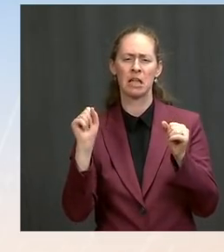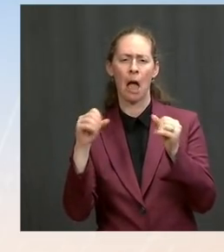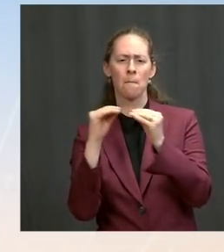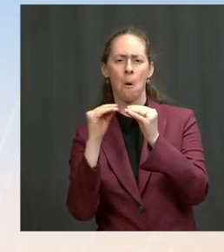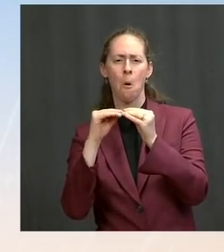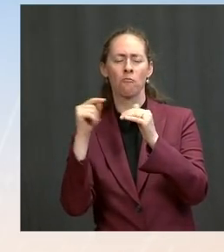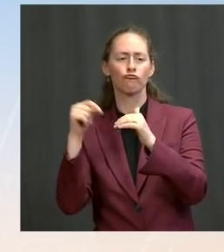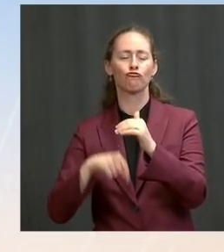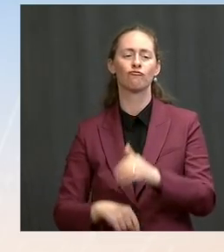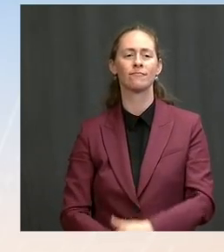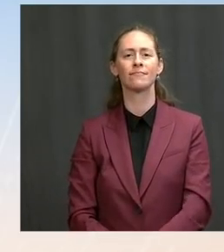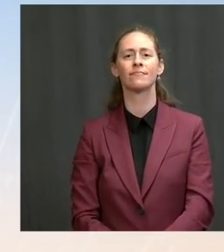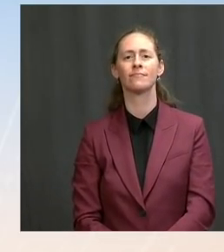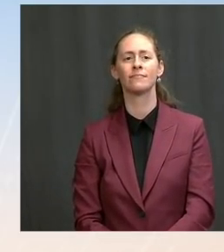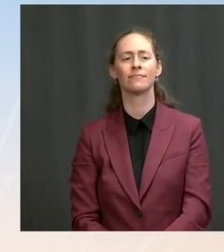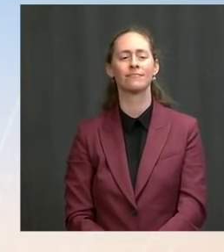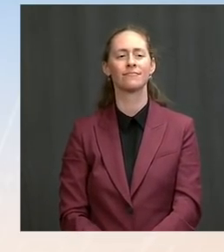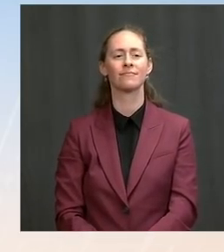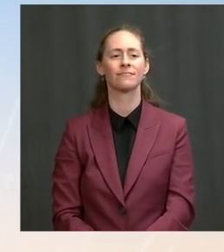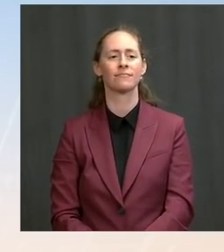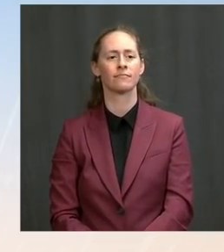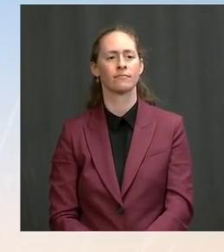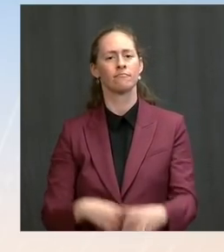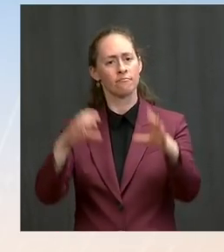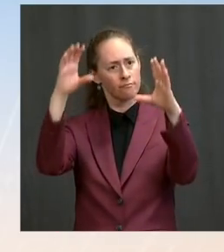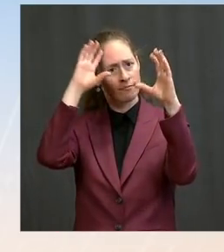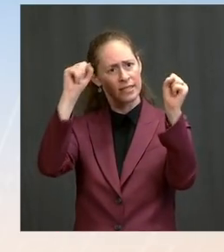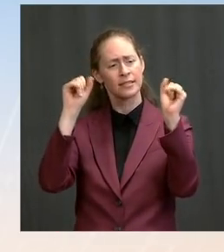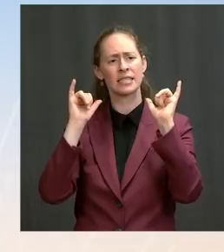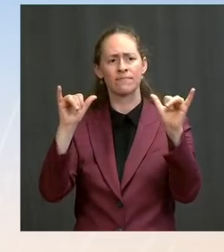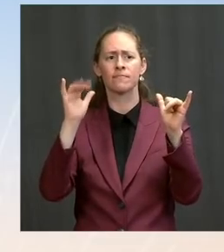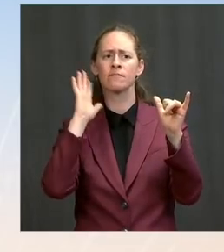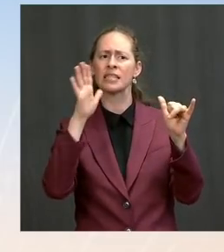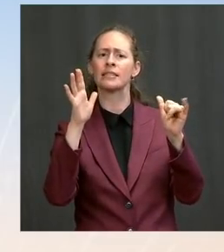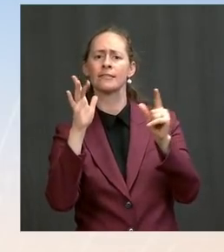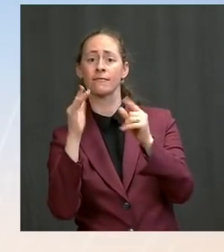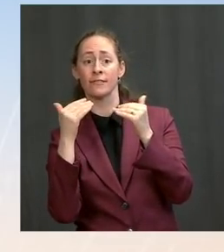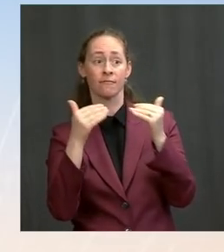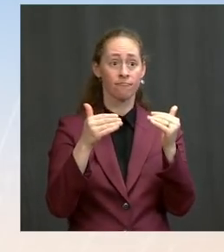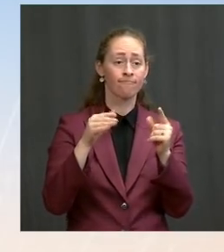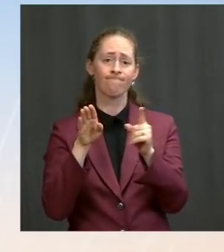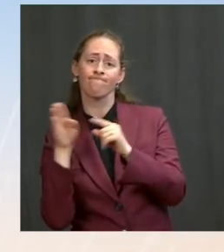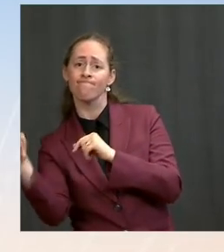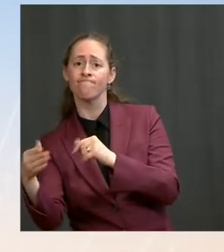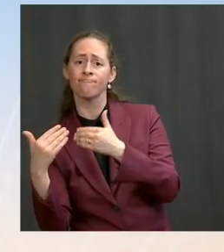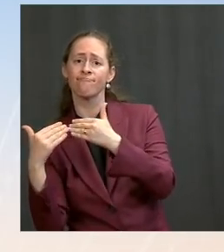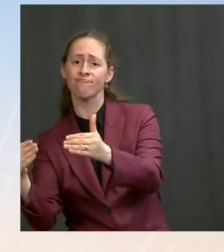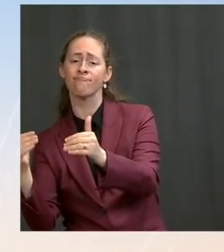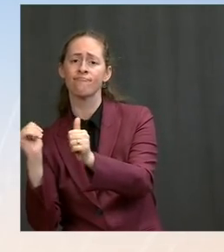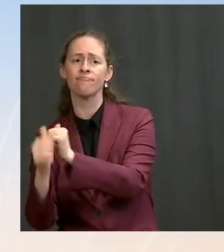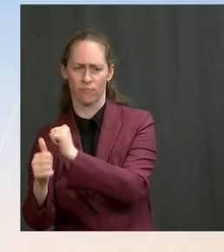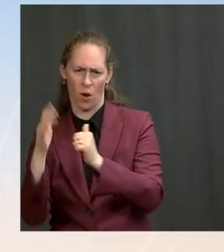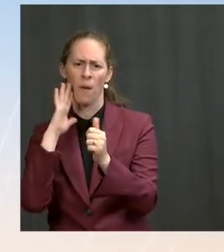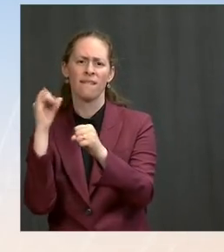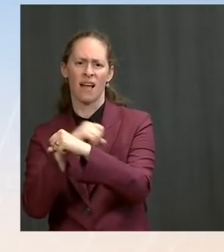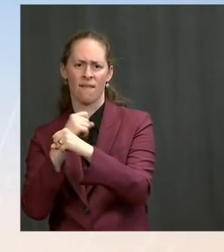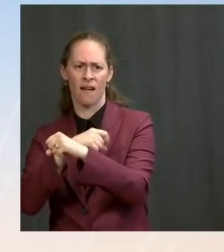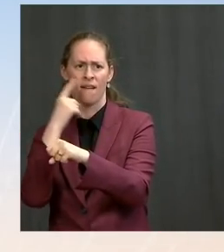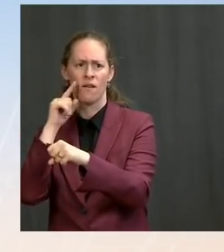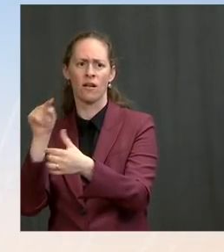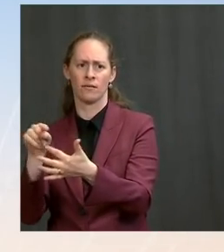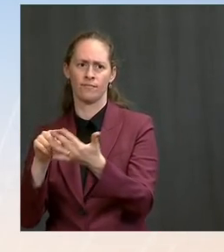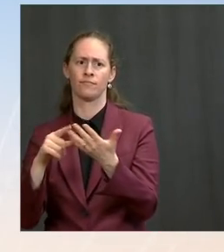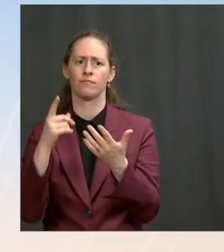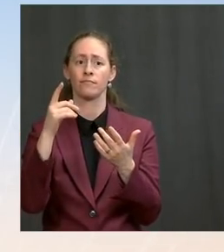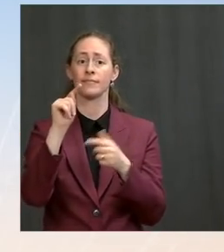also, there's components the president will continue to fight for in the reconciliation process to continue this effort, including providing tax cuts for